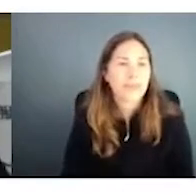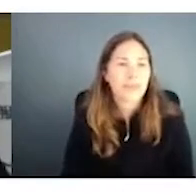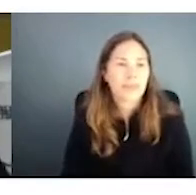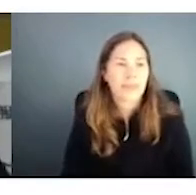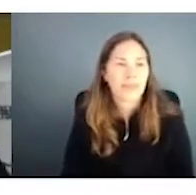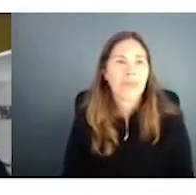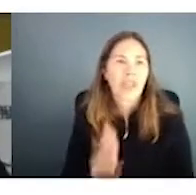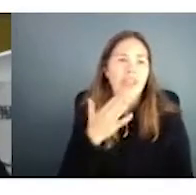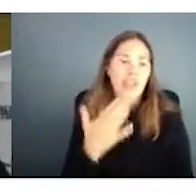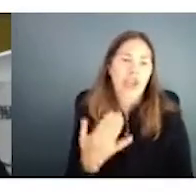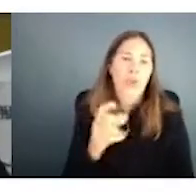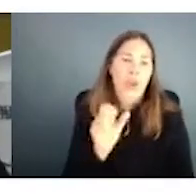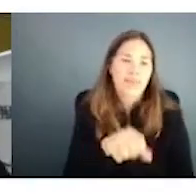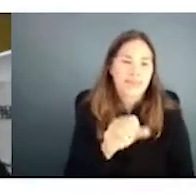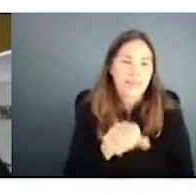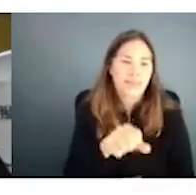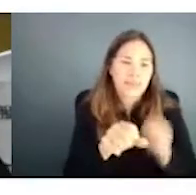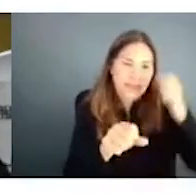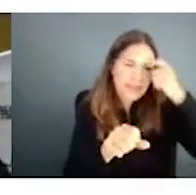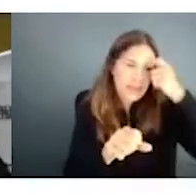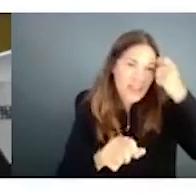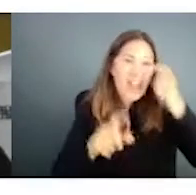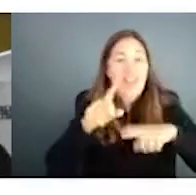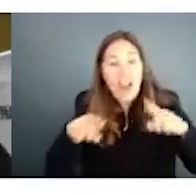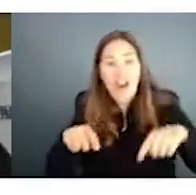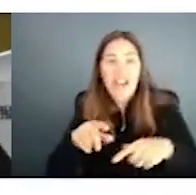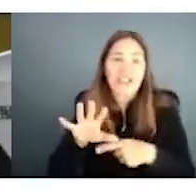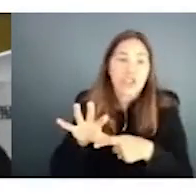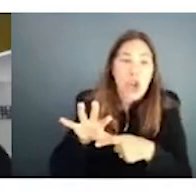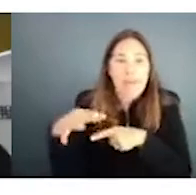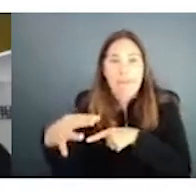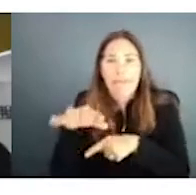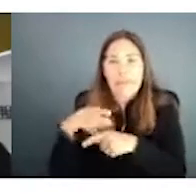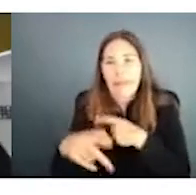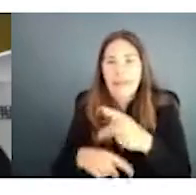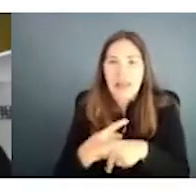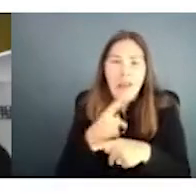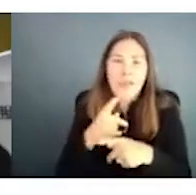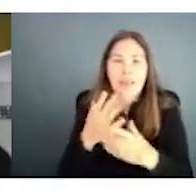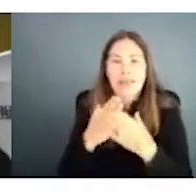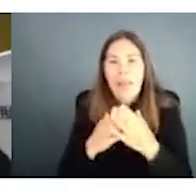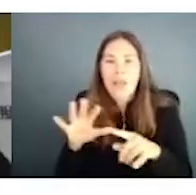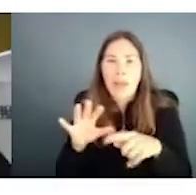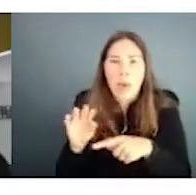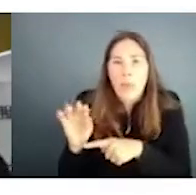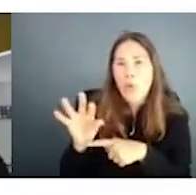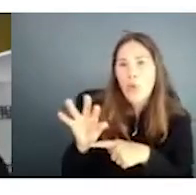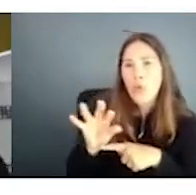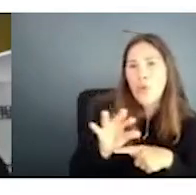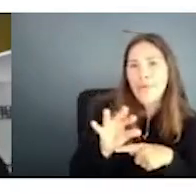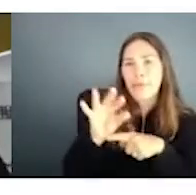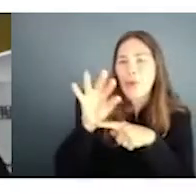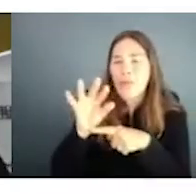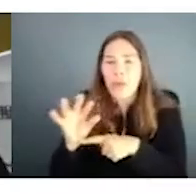It's a good one. Good variety of shot types, right? A little bit of camera movement to